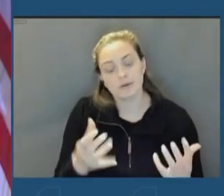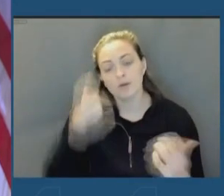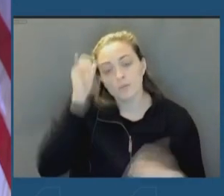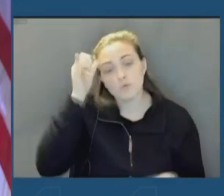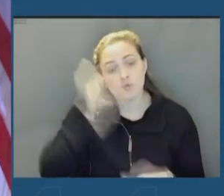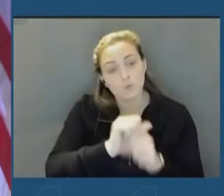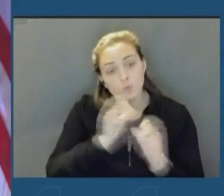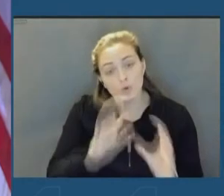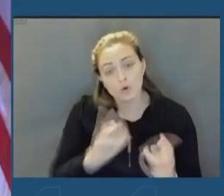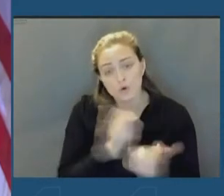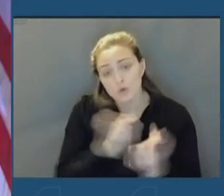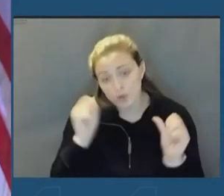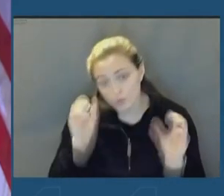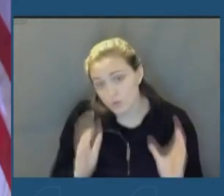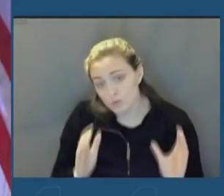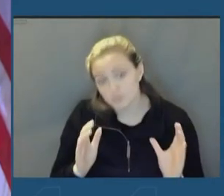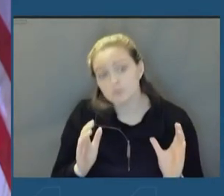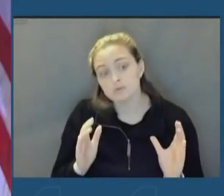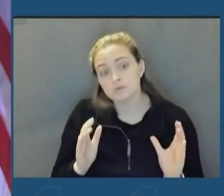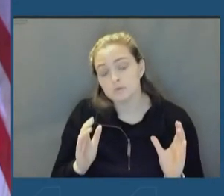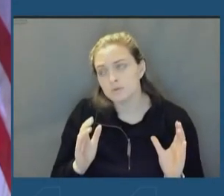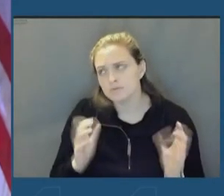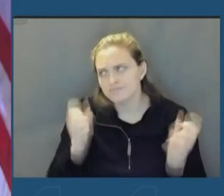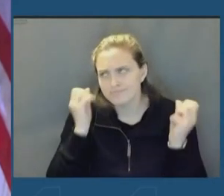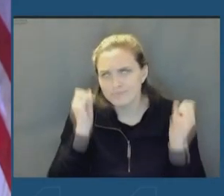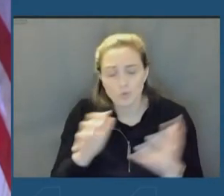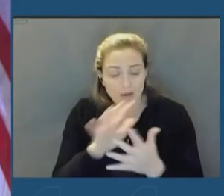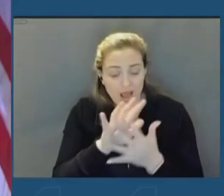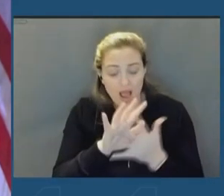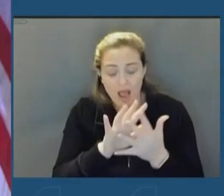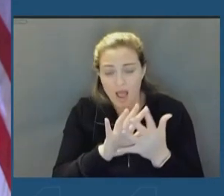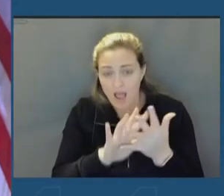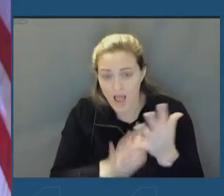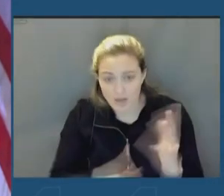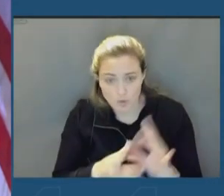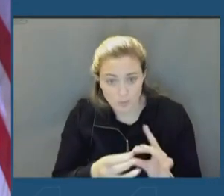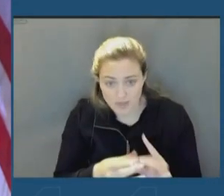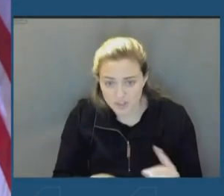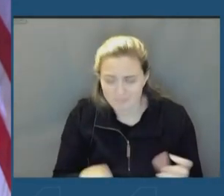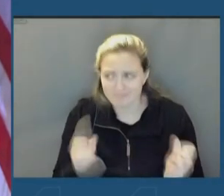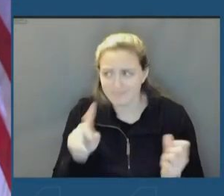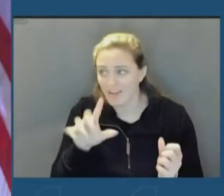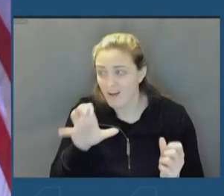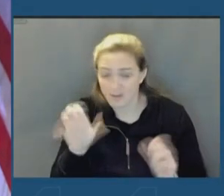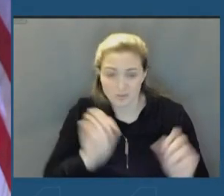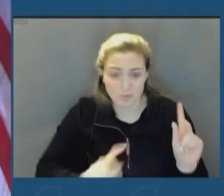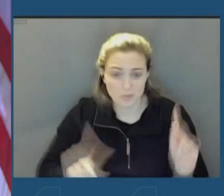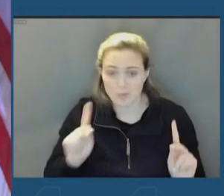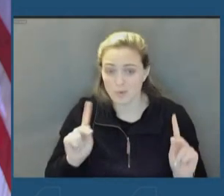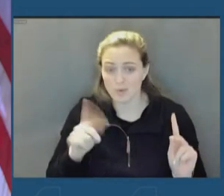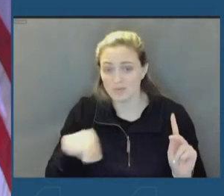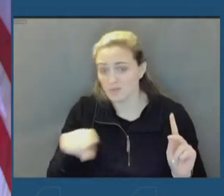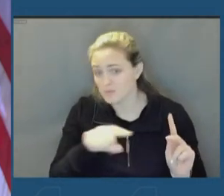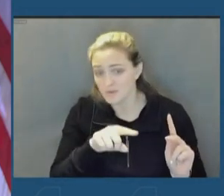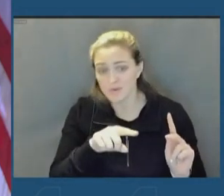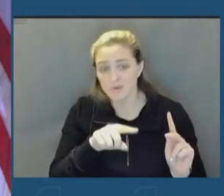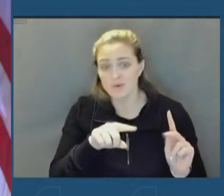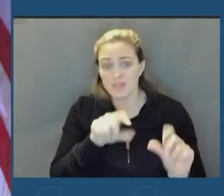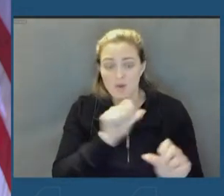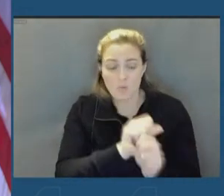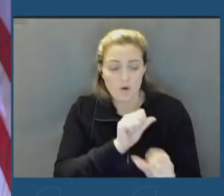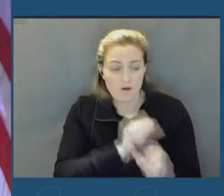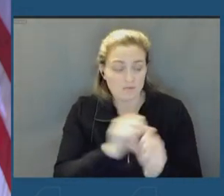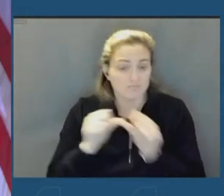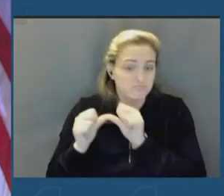worker heroes, too many to mention, literally hundreds of you that worked around